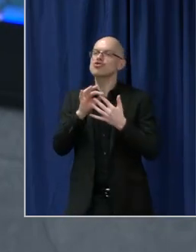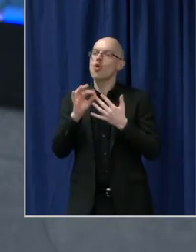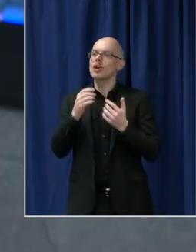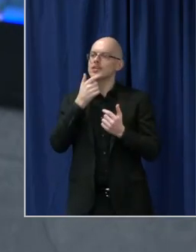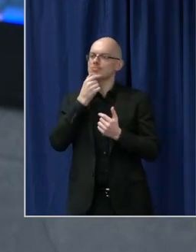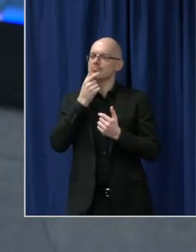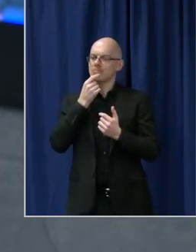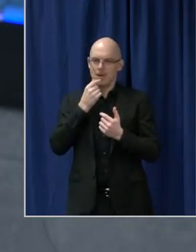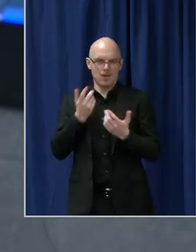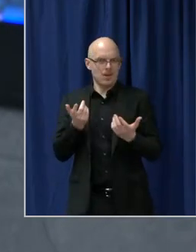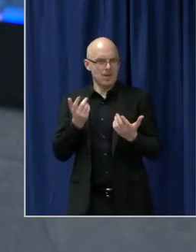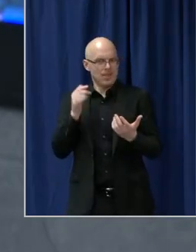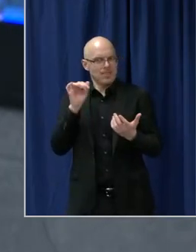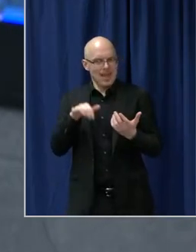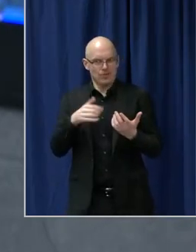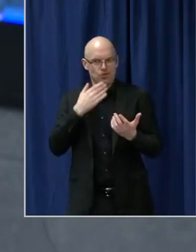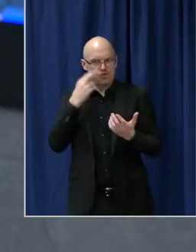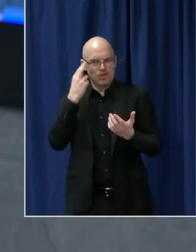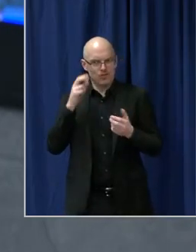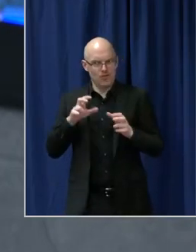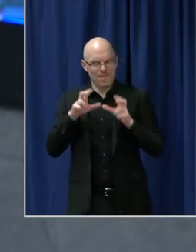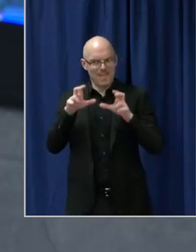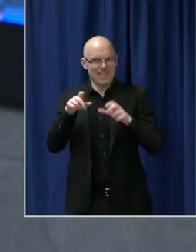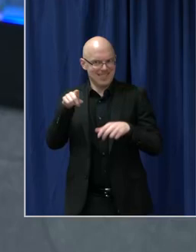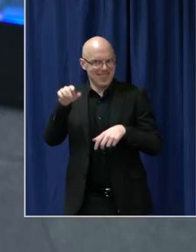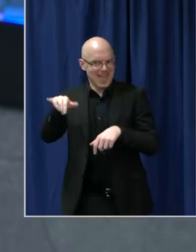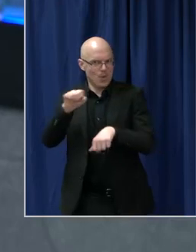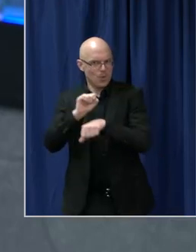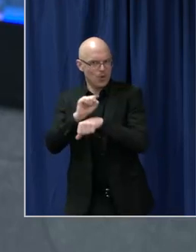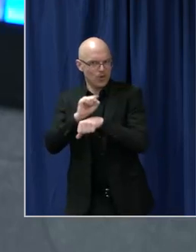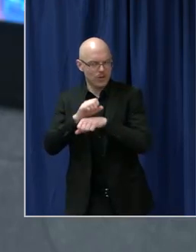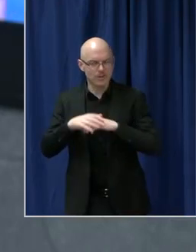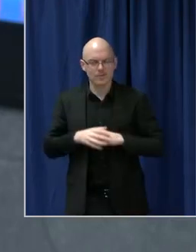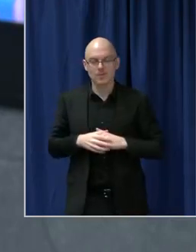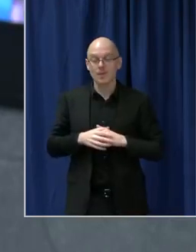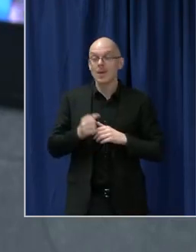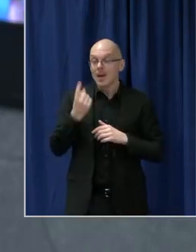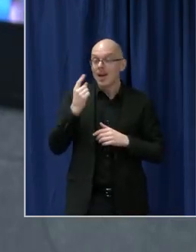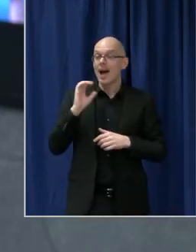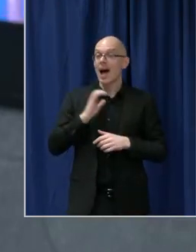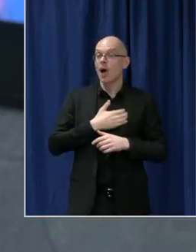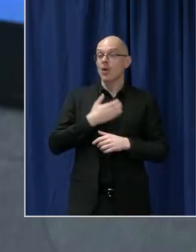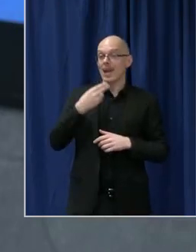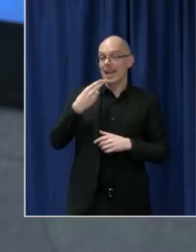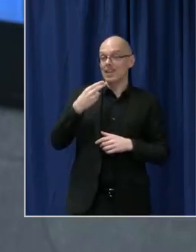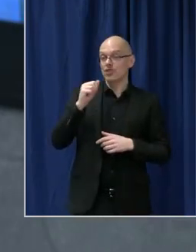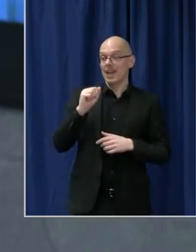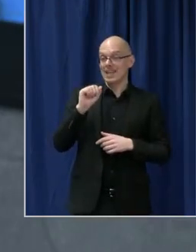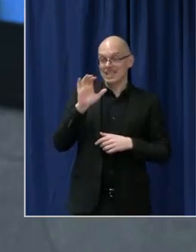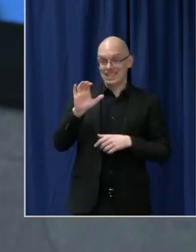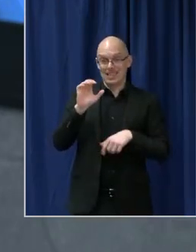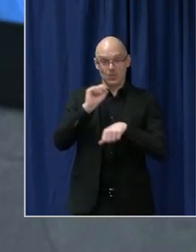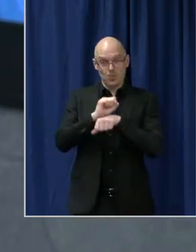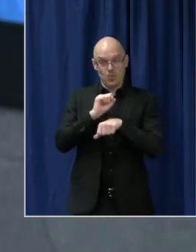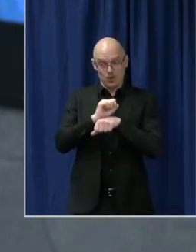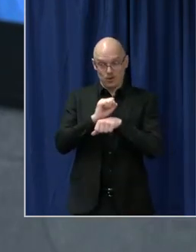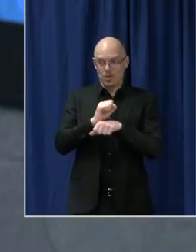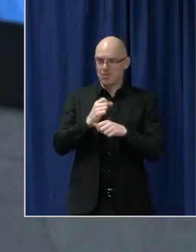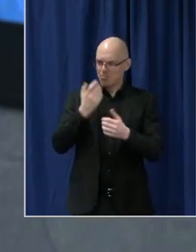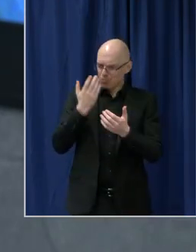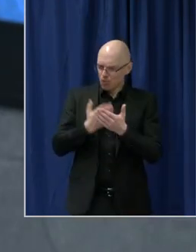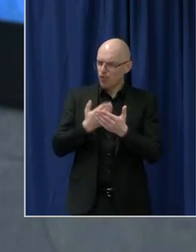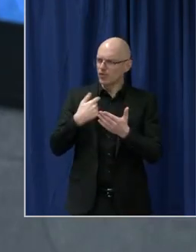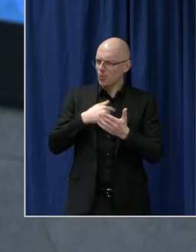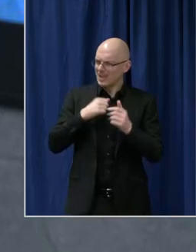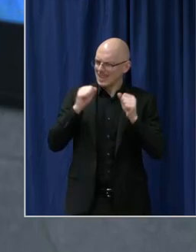this reality. But our HAC efforts also show that we can absolutely achieve equal